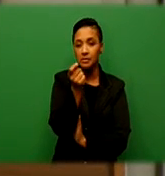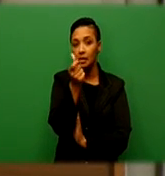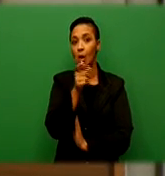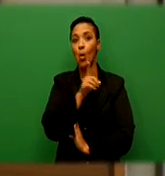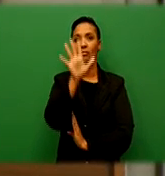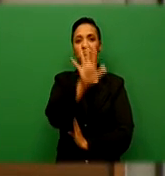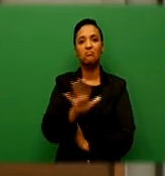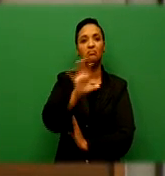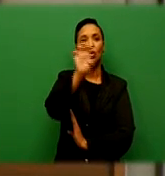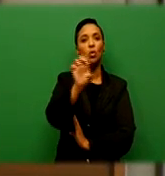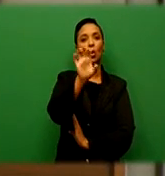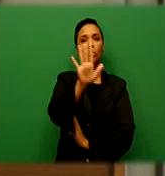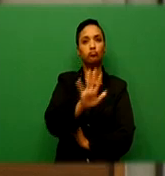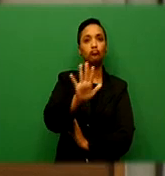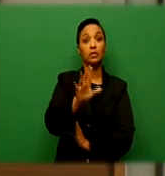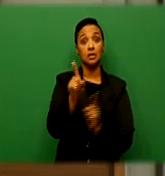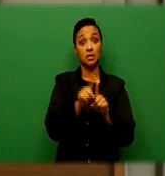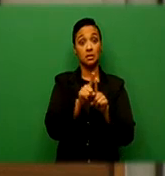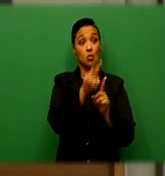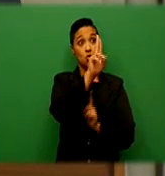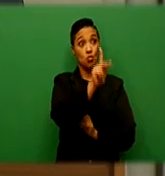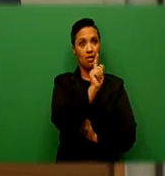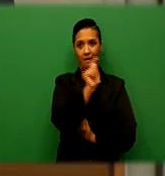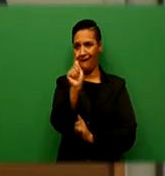euro area and the United Kingdom.